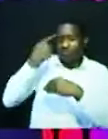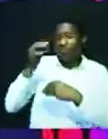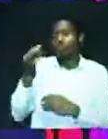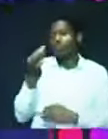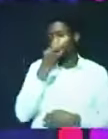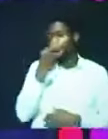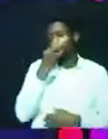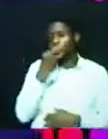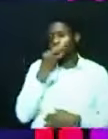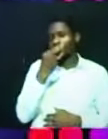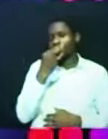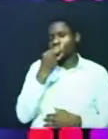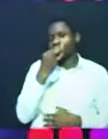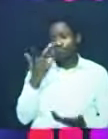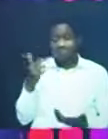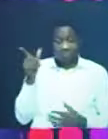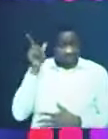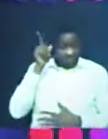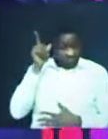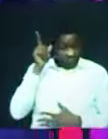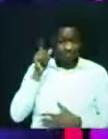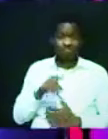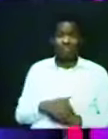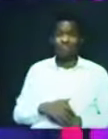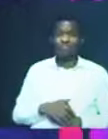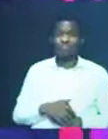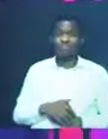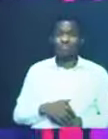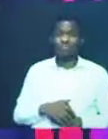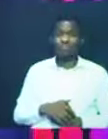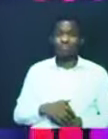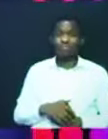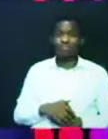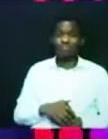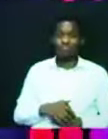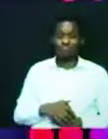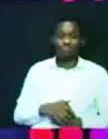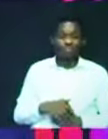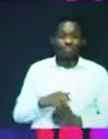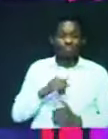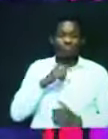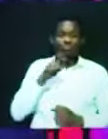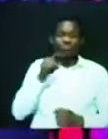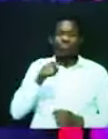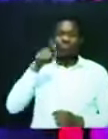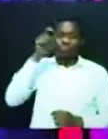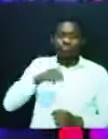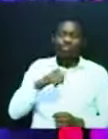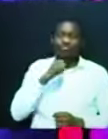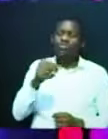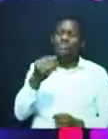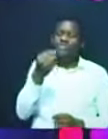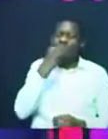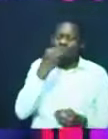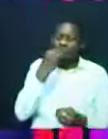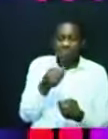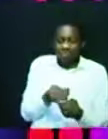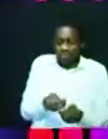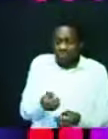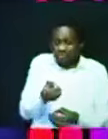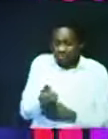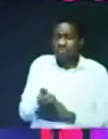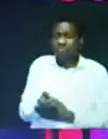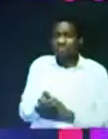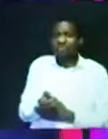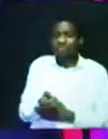no so oma ne aduane. Now listen. Tiha. You don't have to eat the seed. Aba no ye ni. So if he supplies